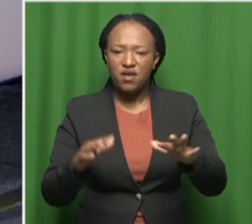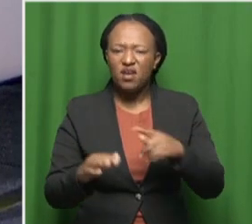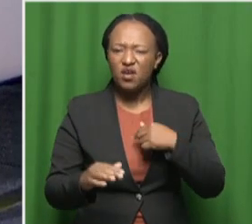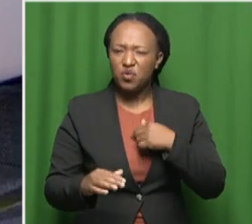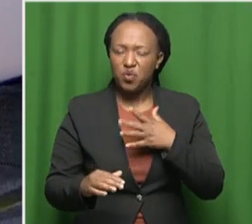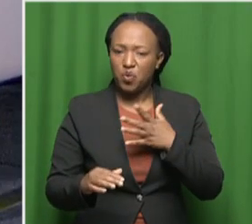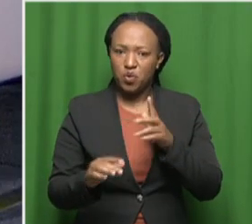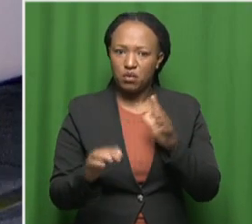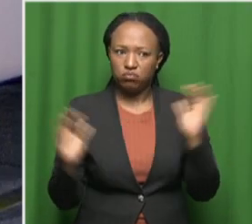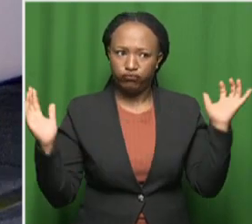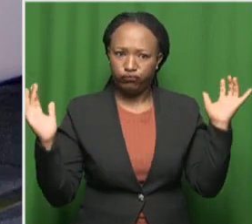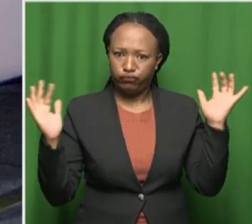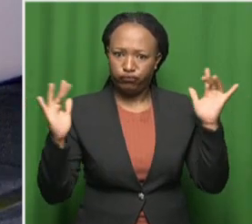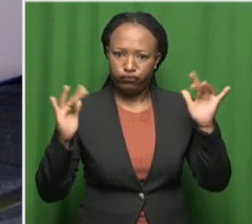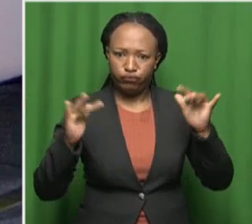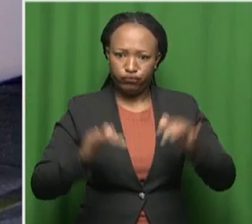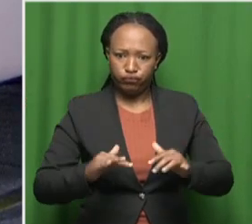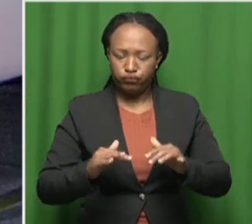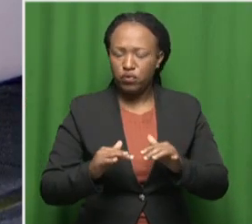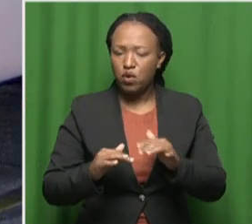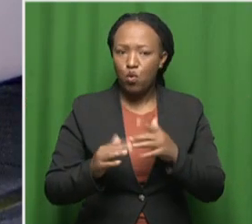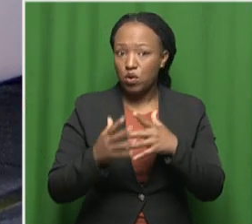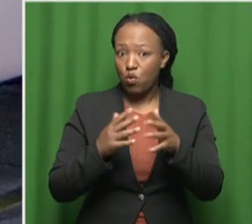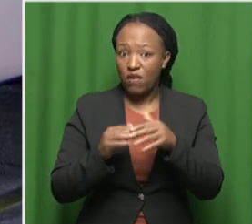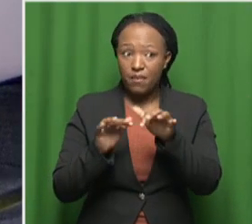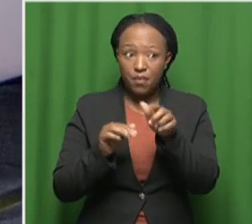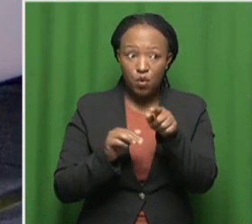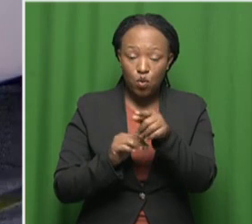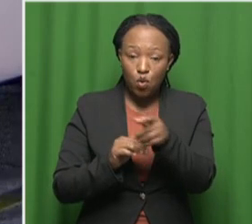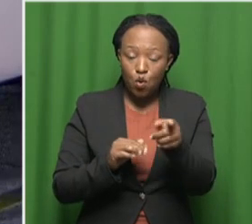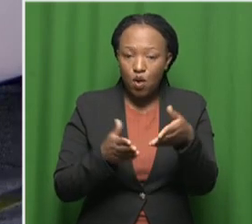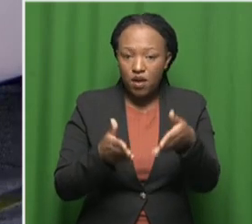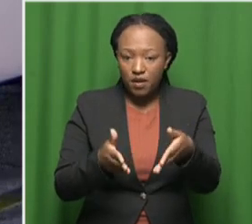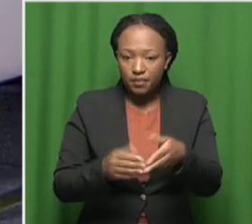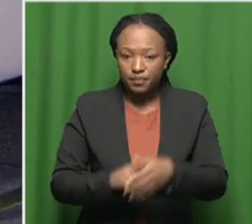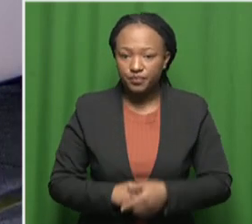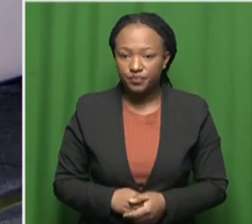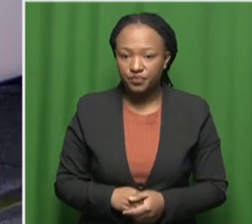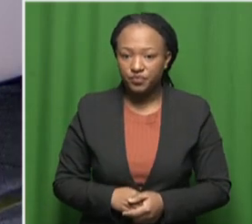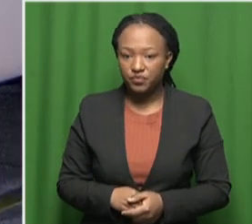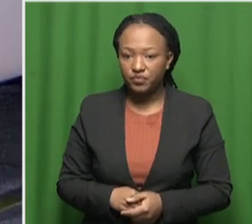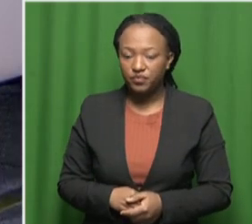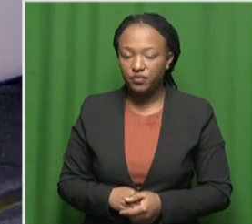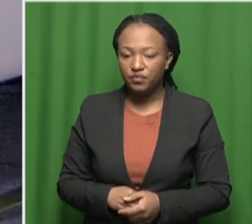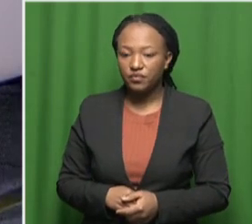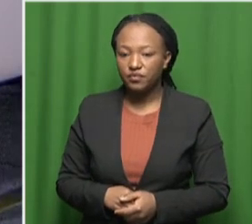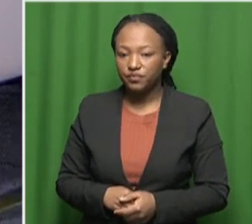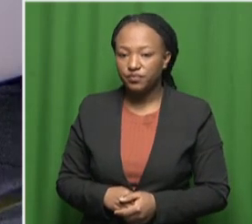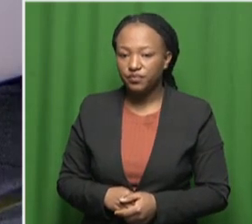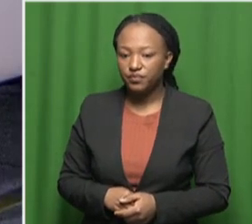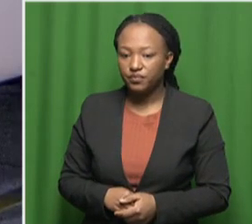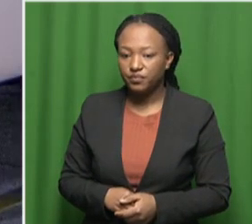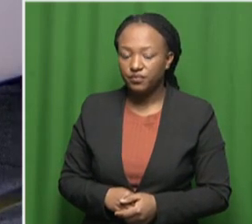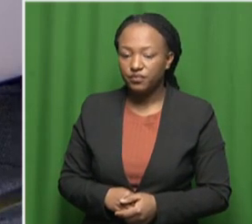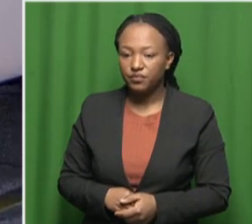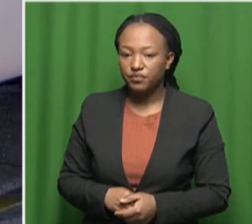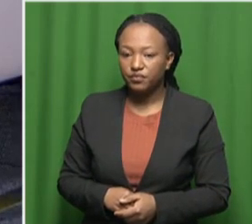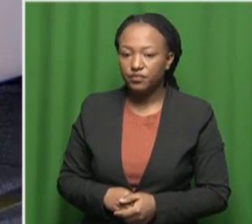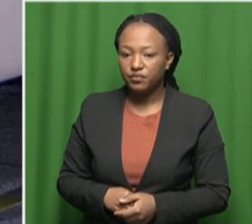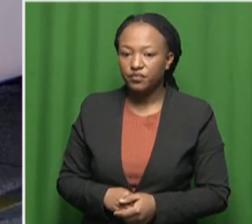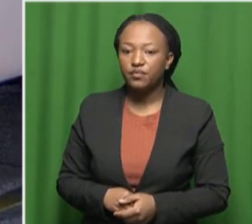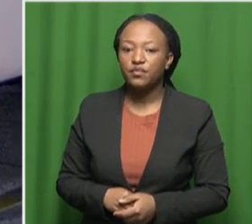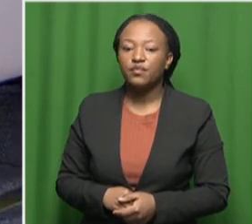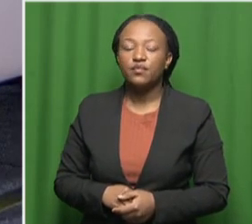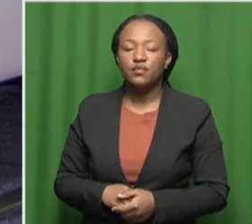on this gathering and whoever is here. Well, firstly, let me give everyone some respect. I must say,